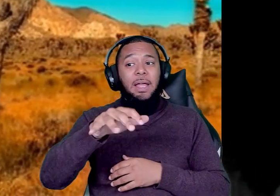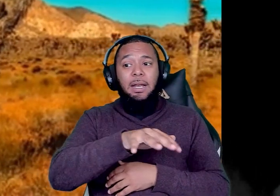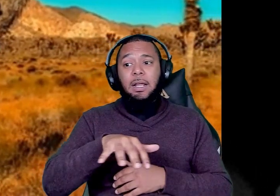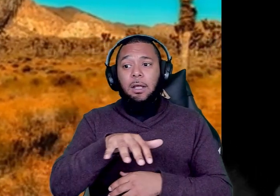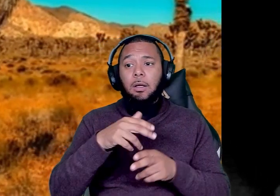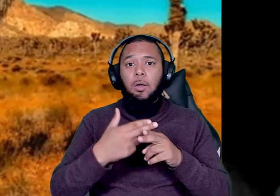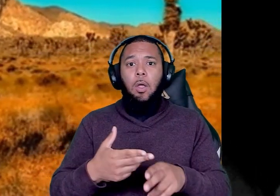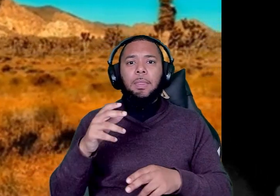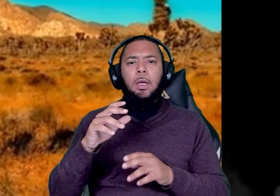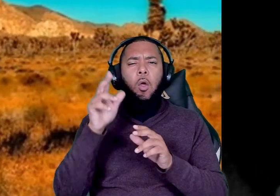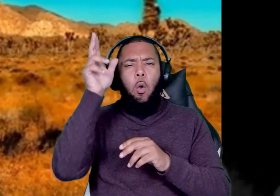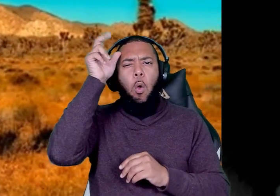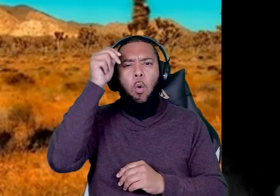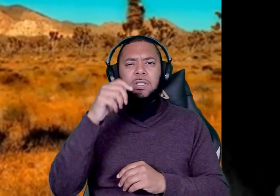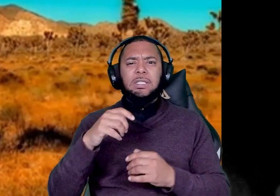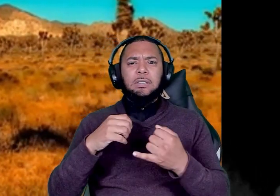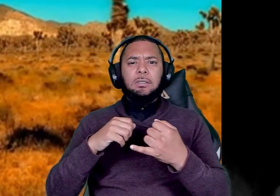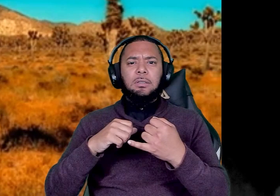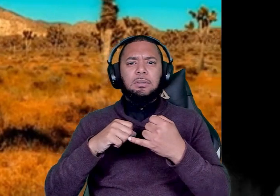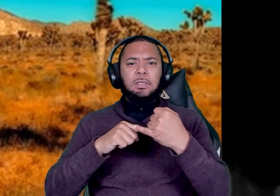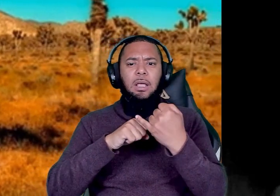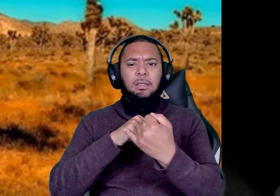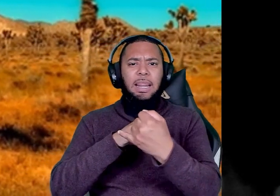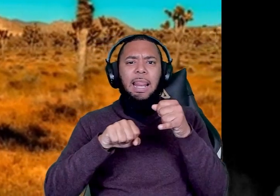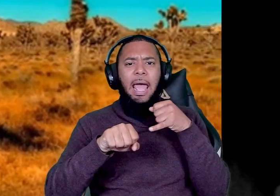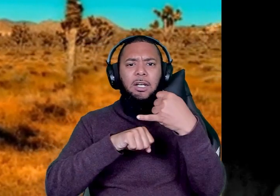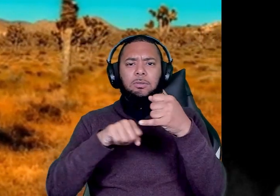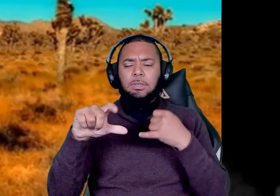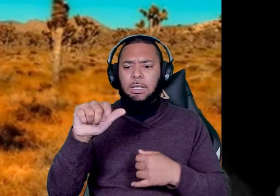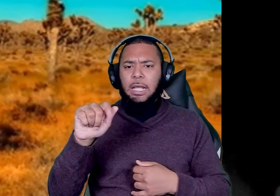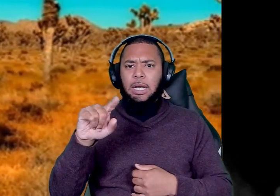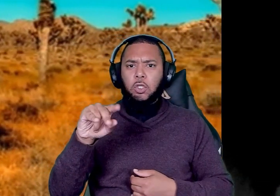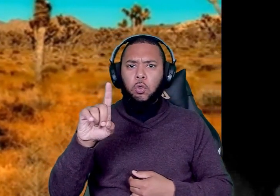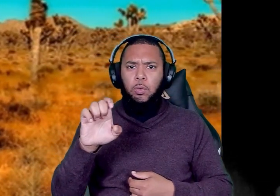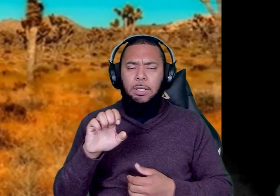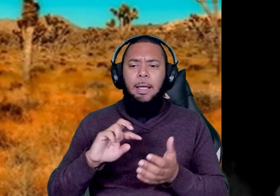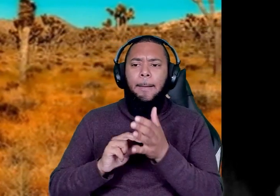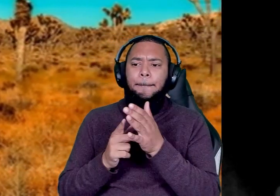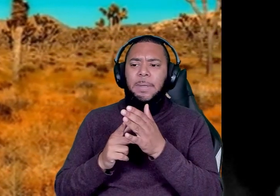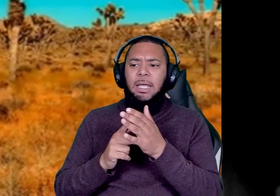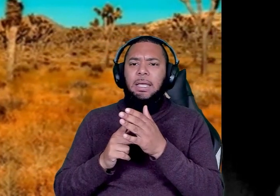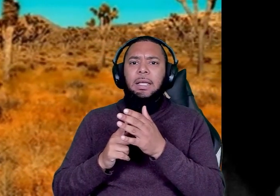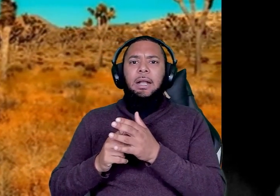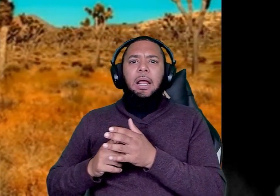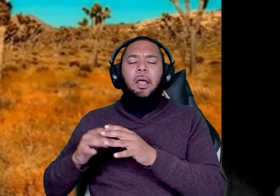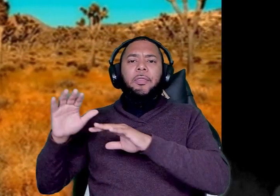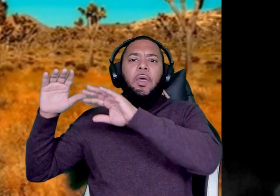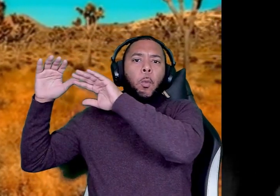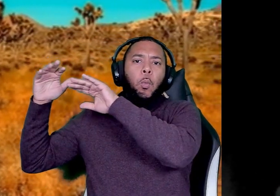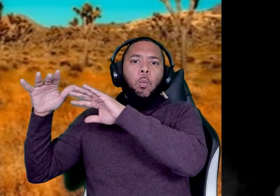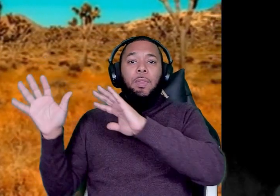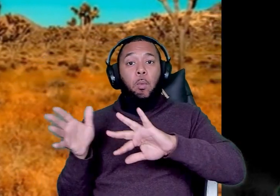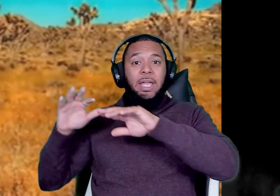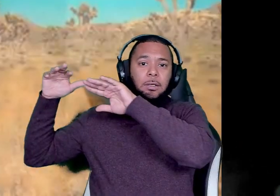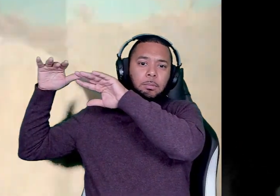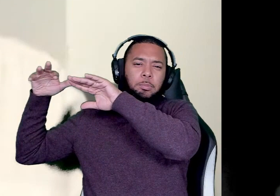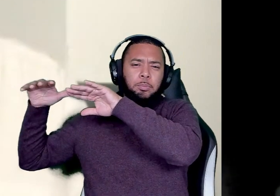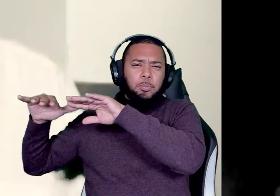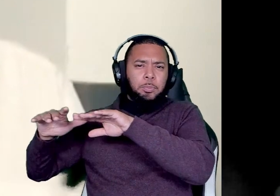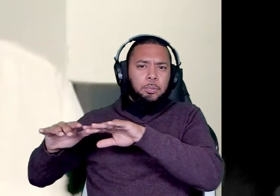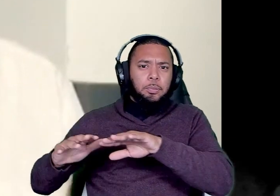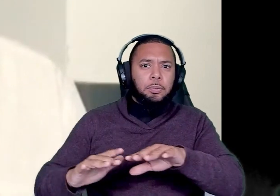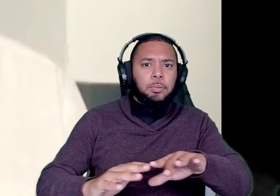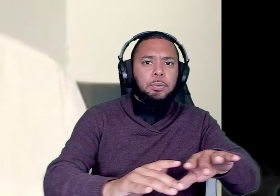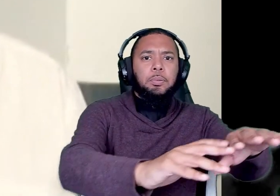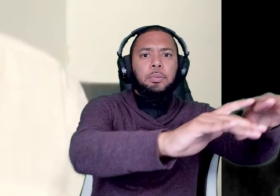horse latitudes. Those are areas where we have areas of descending wind, descending air, and typically descending